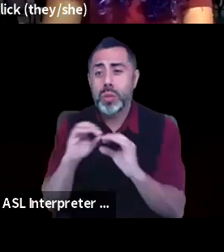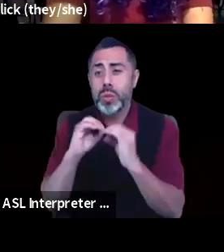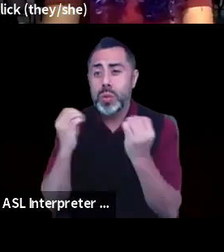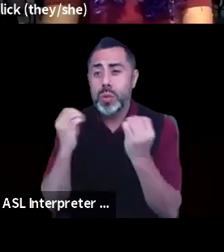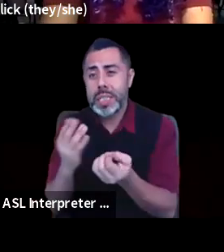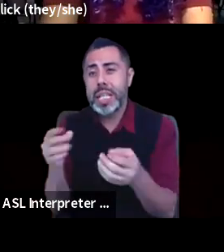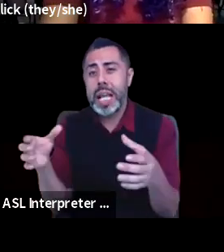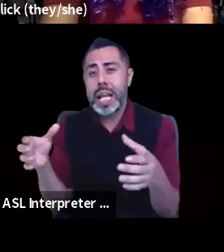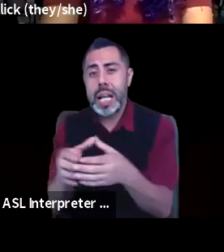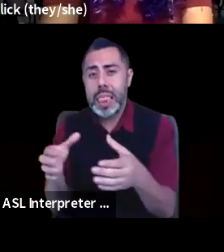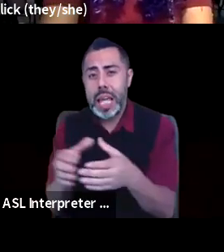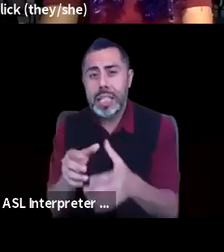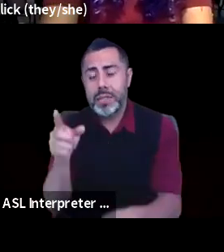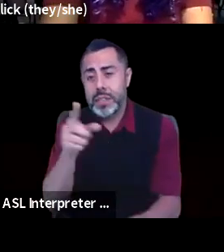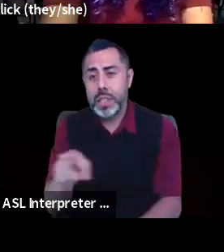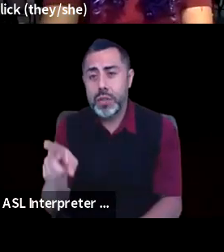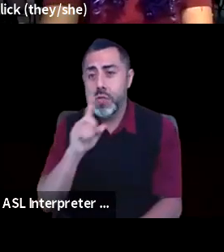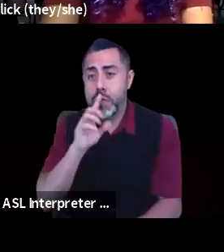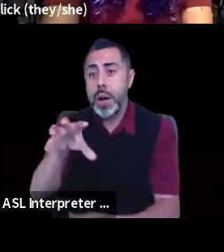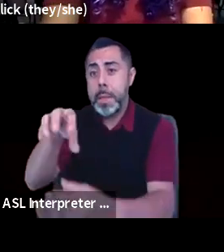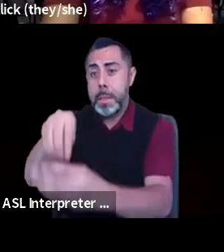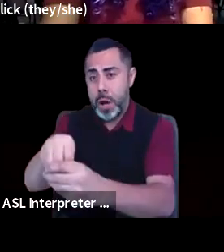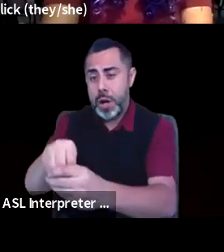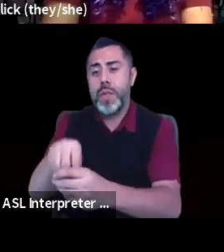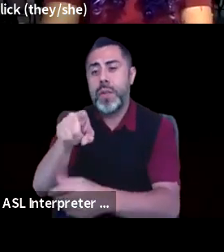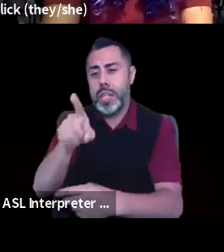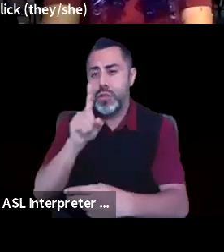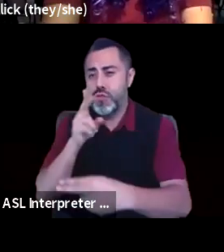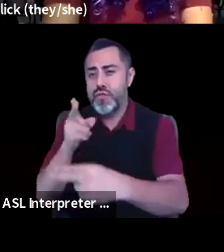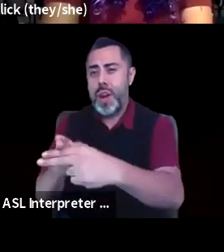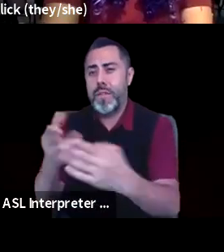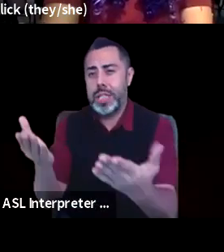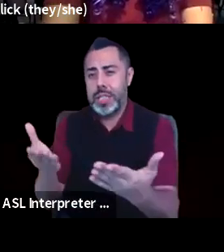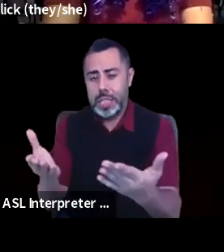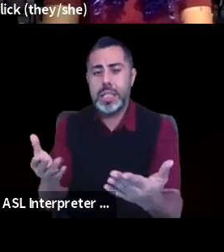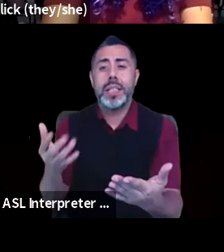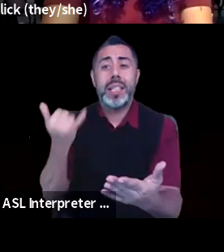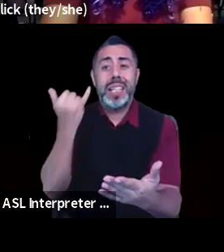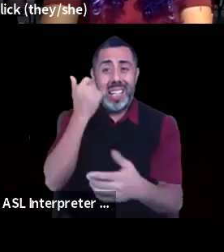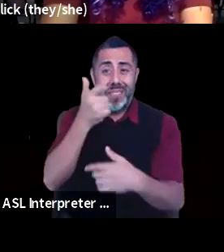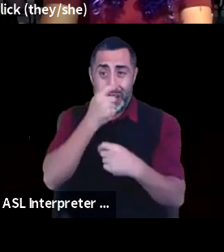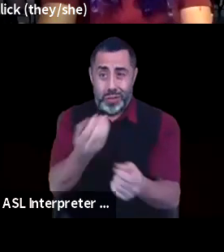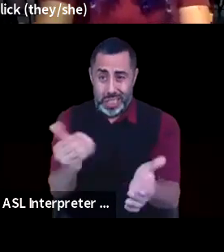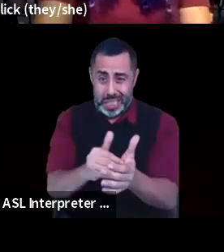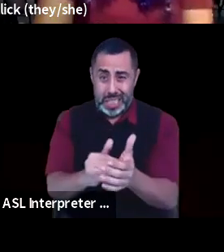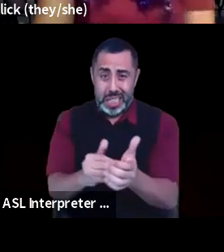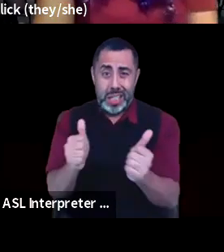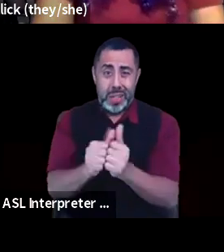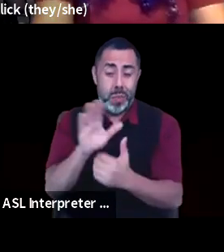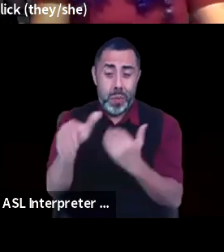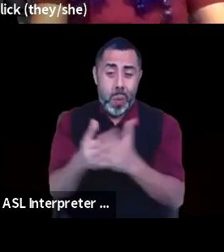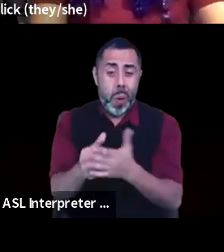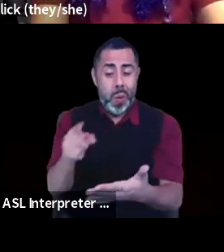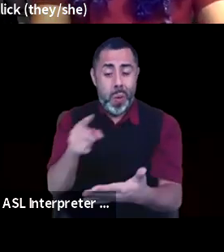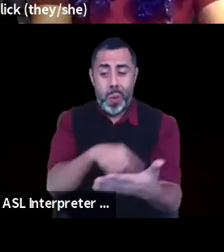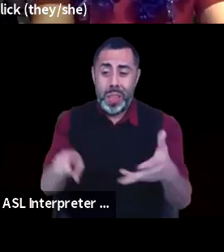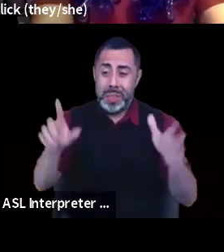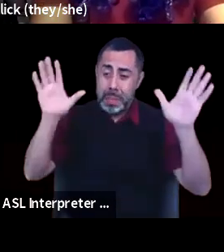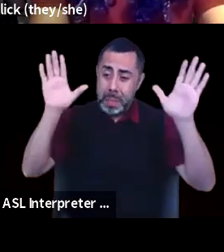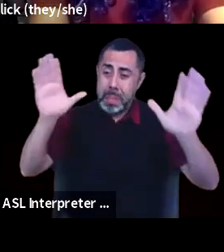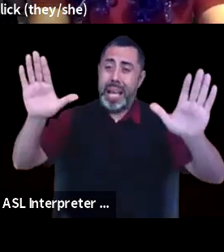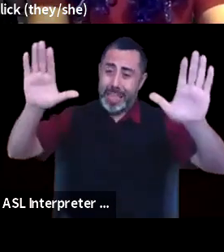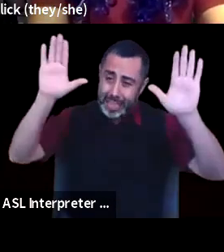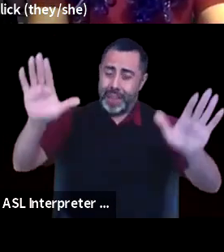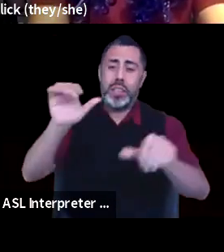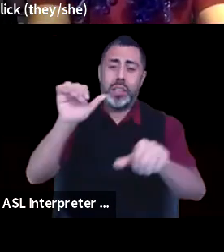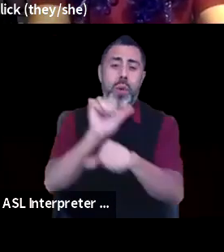collectives that you all are either a part of or referenced. So if you're interested, again, in all of the magnificent work that these folks are referencing,